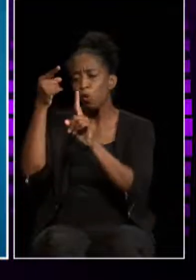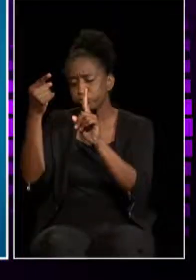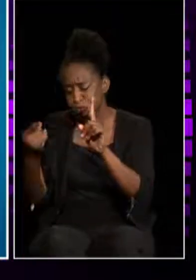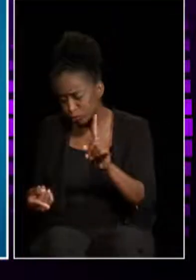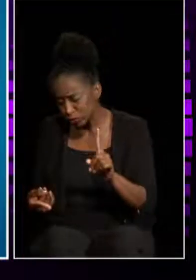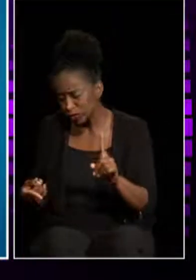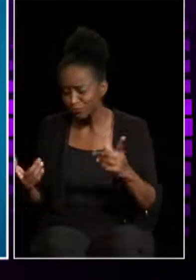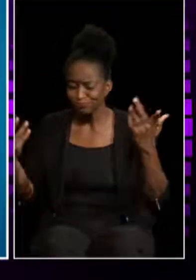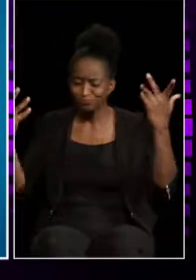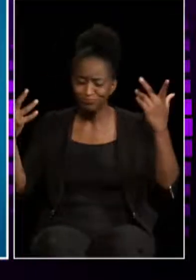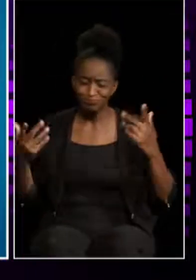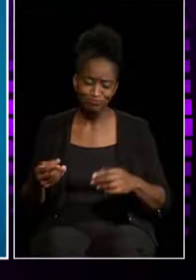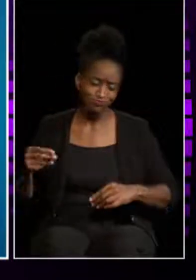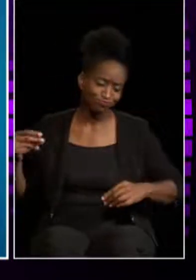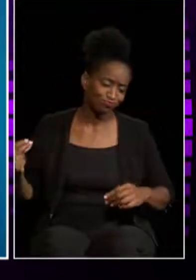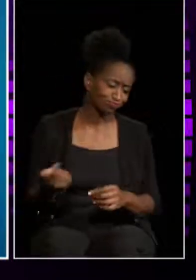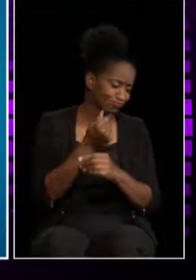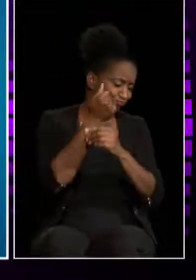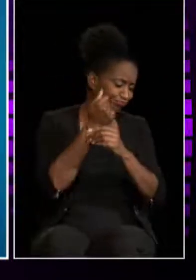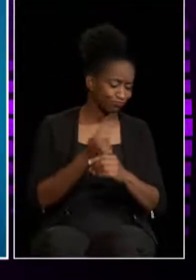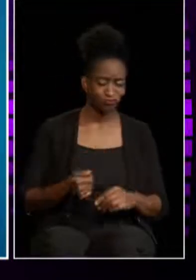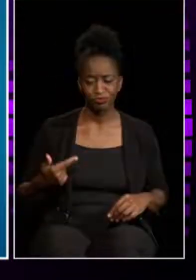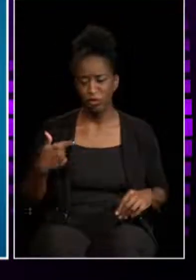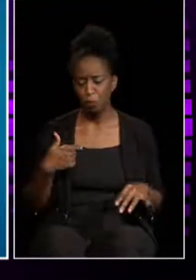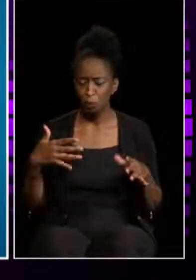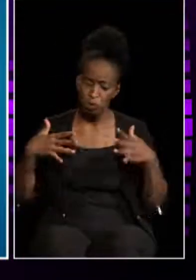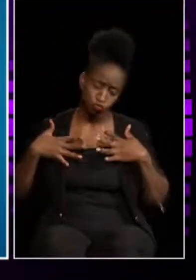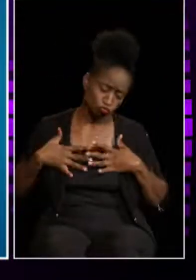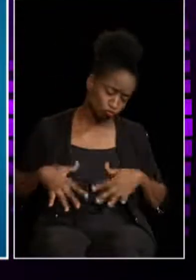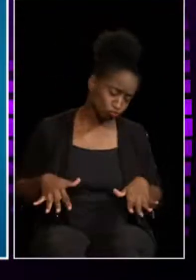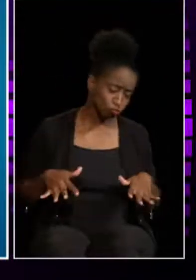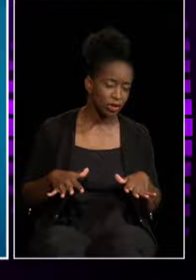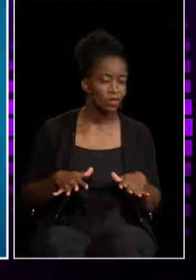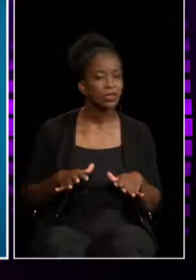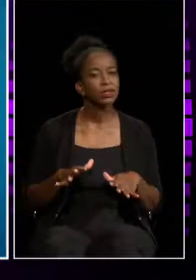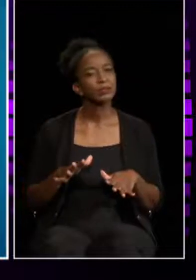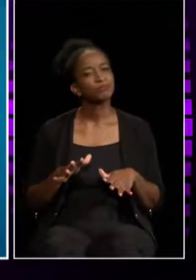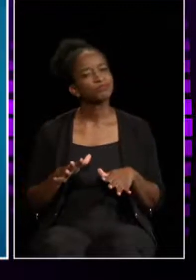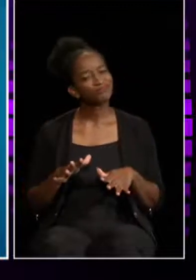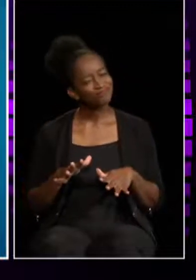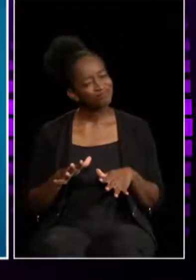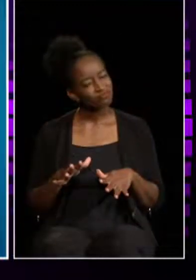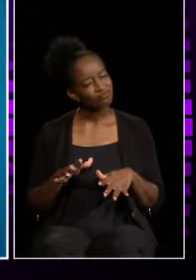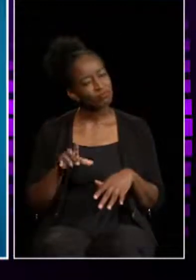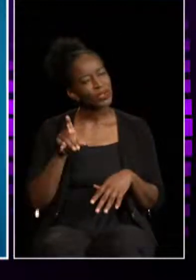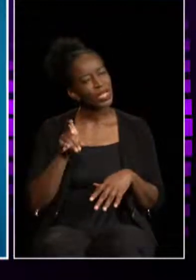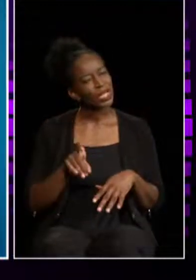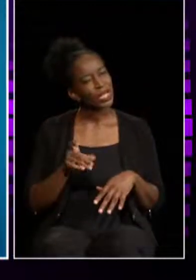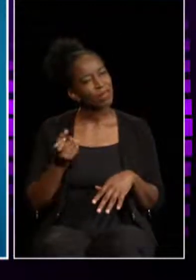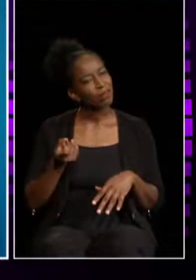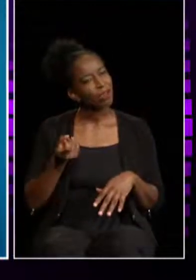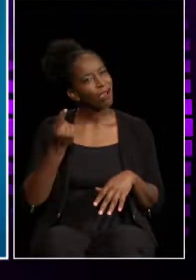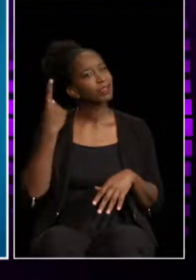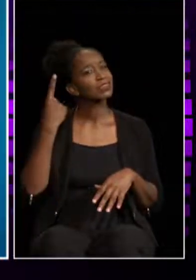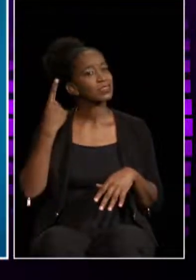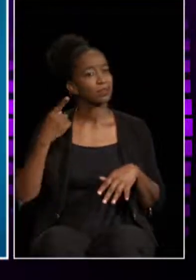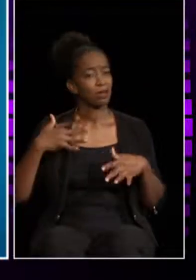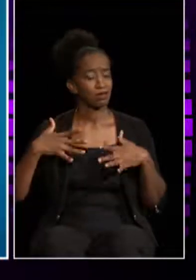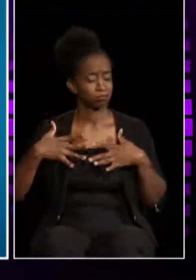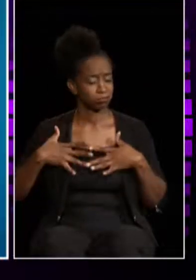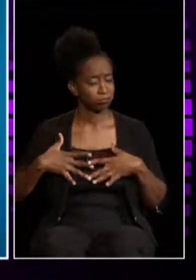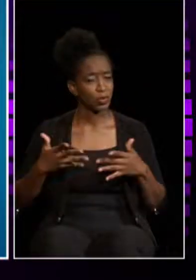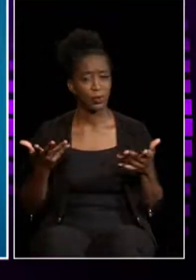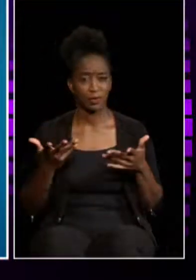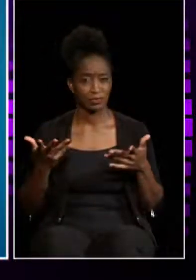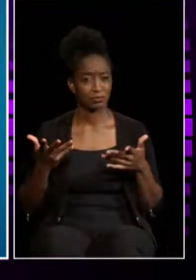to understand the power behind these words and these terms, because at the end of the day, they actually mean something. And depression is actually a